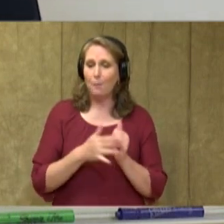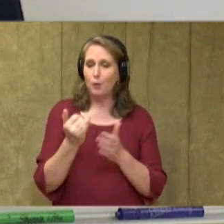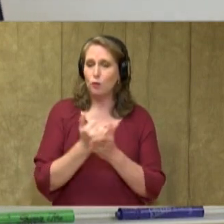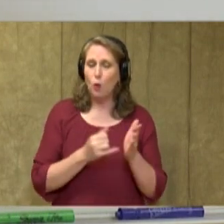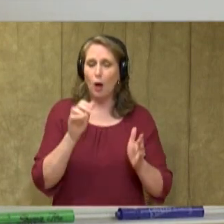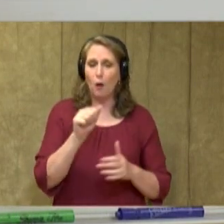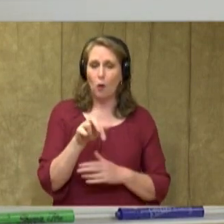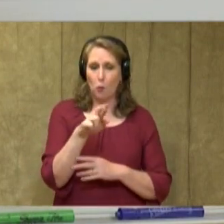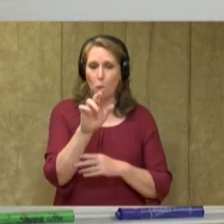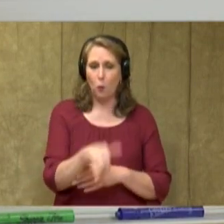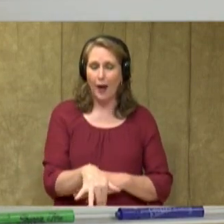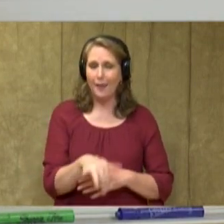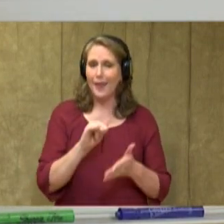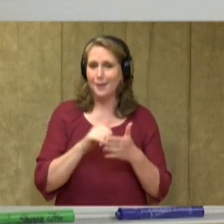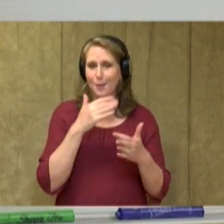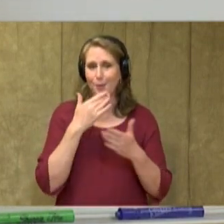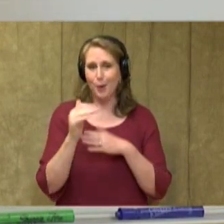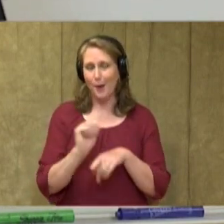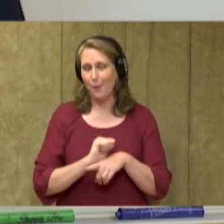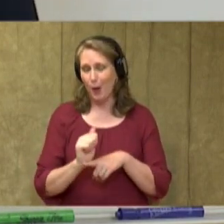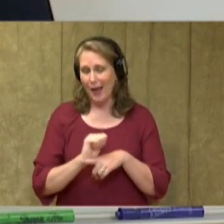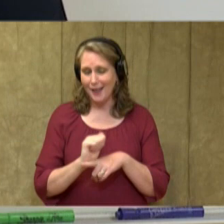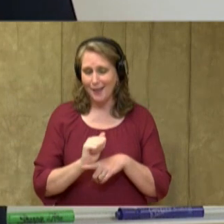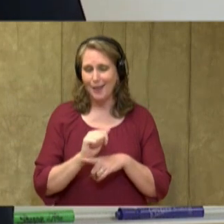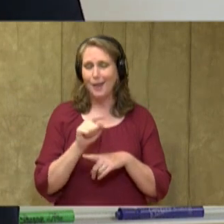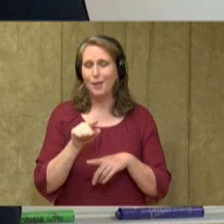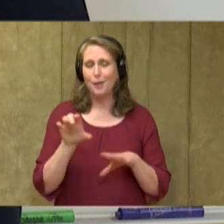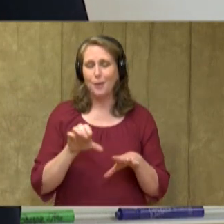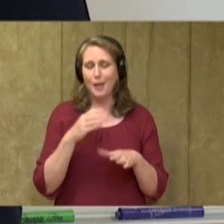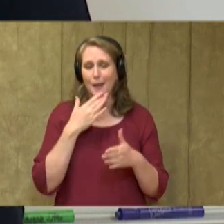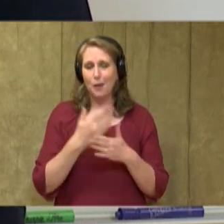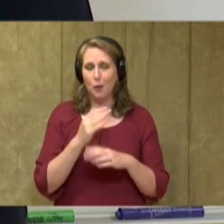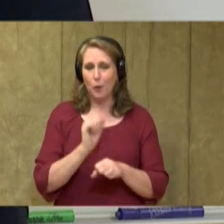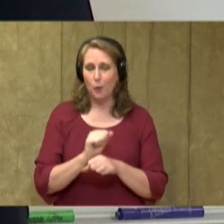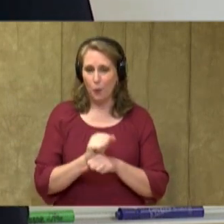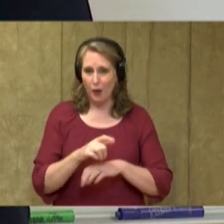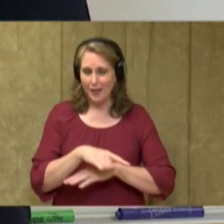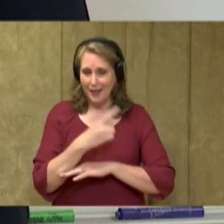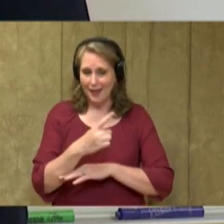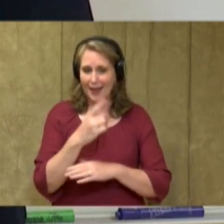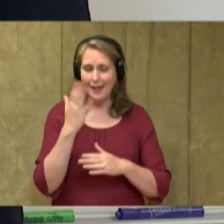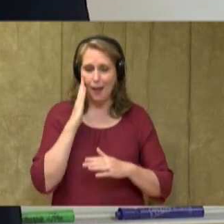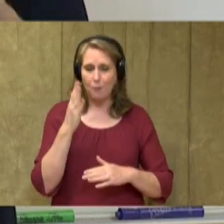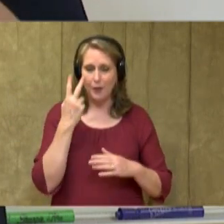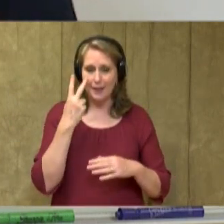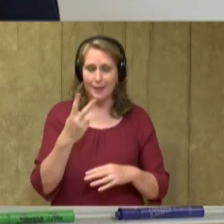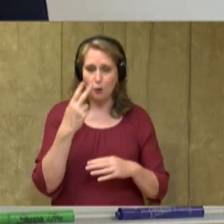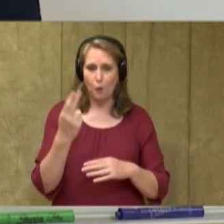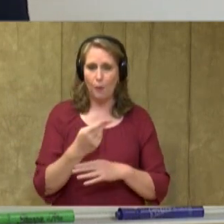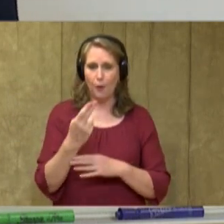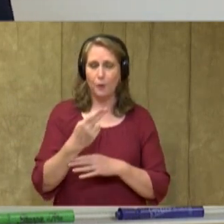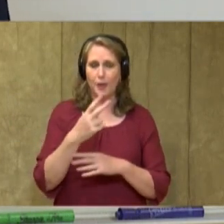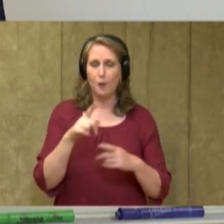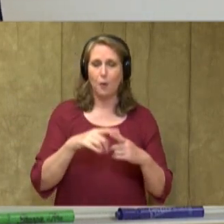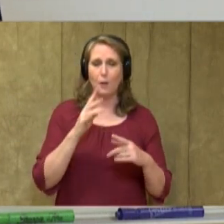practice, okay? All right, guys, you did a good job today, and I will see you on Thursday